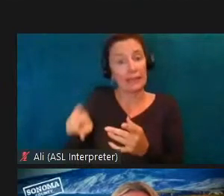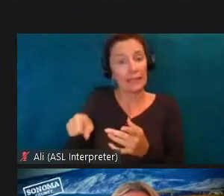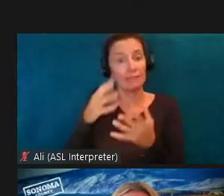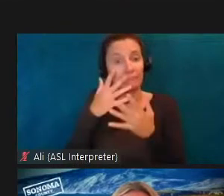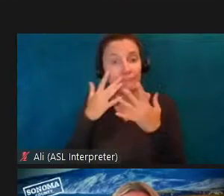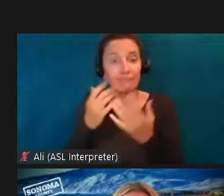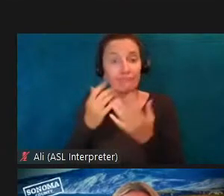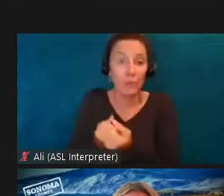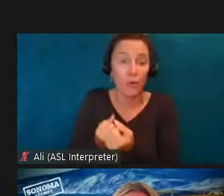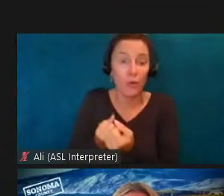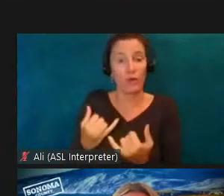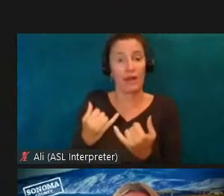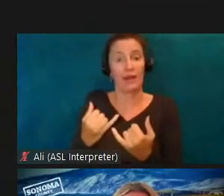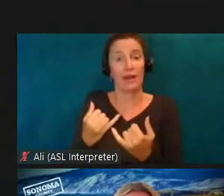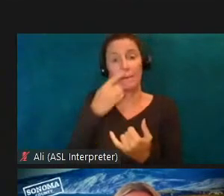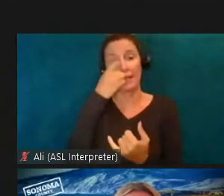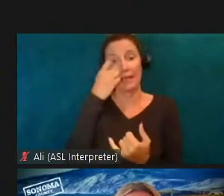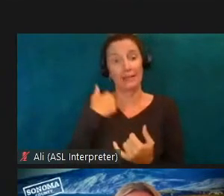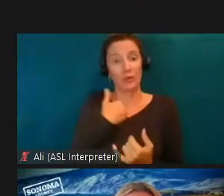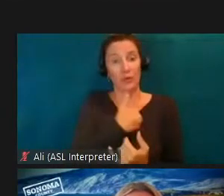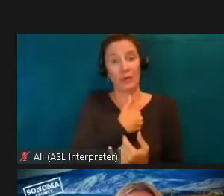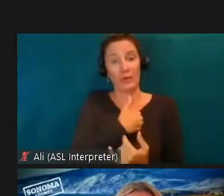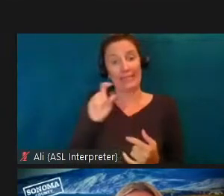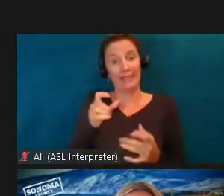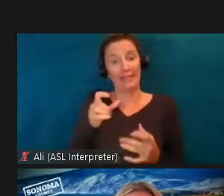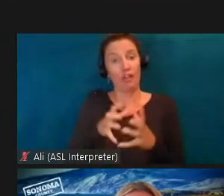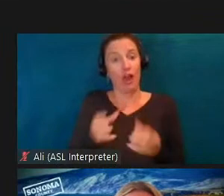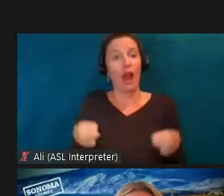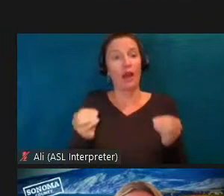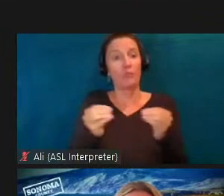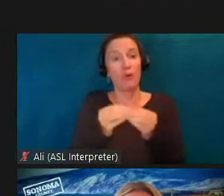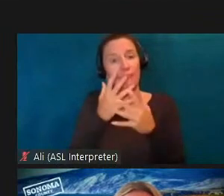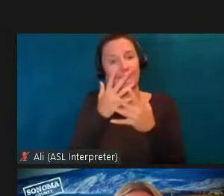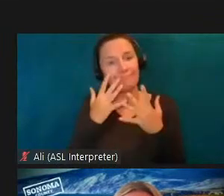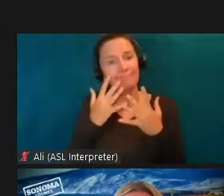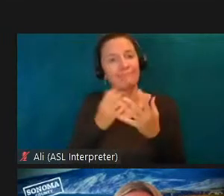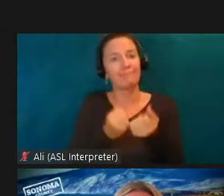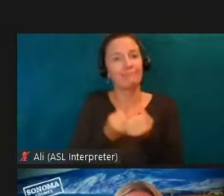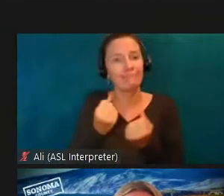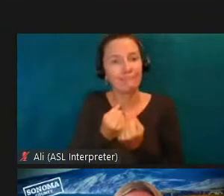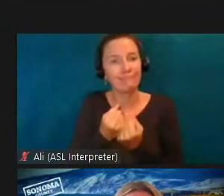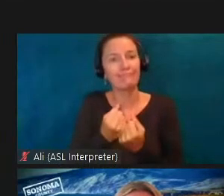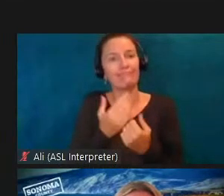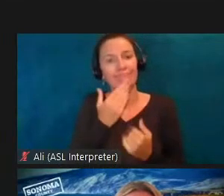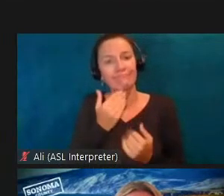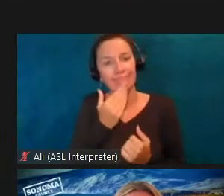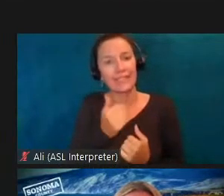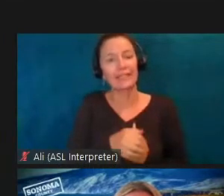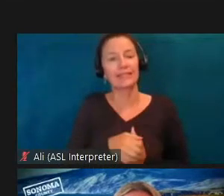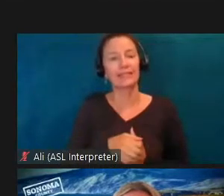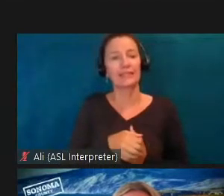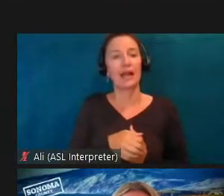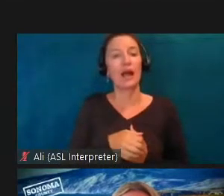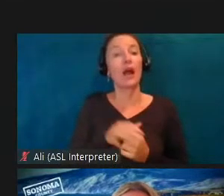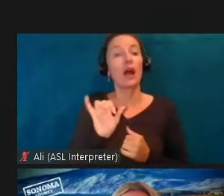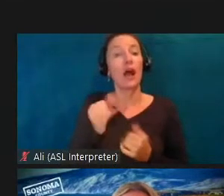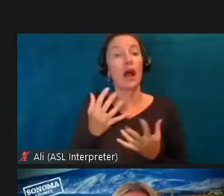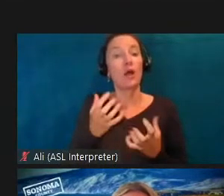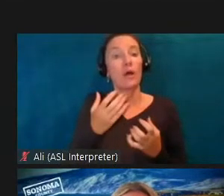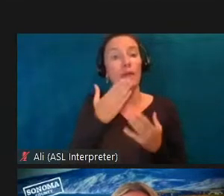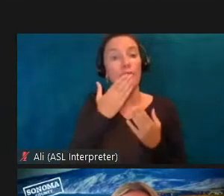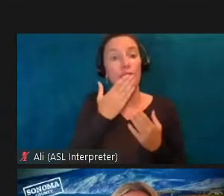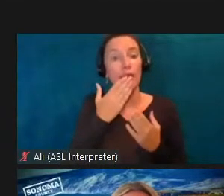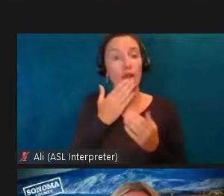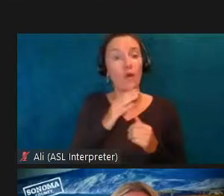kindness right now, because we could all use a lot more kindness. And again, I want to thank my all